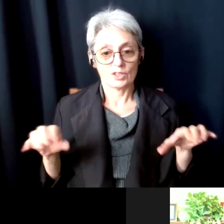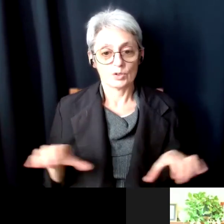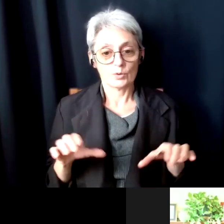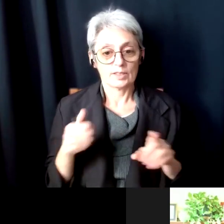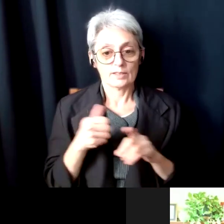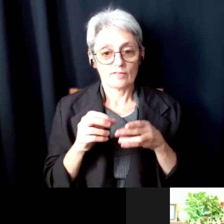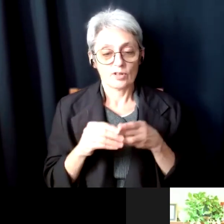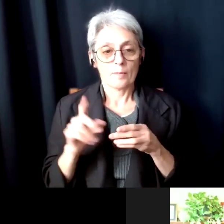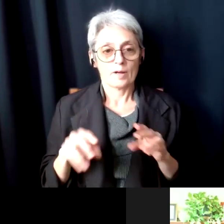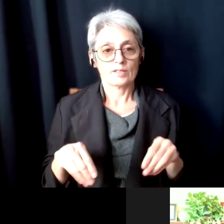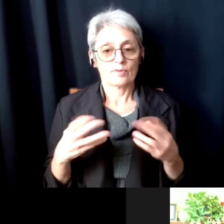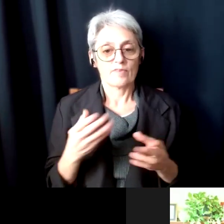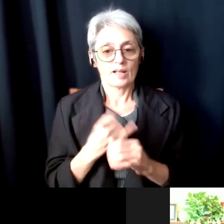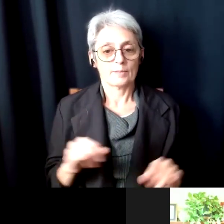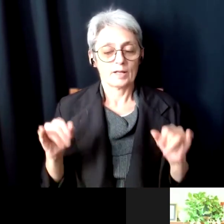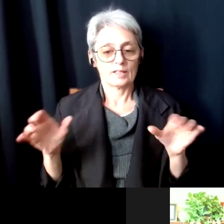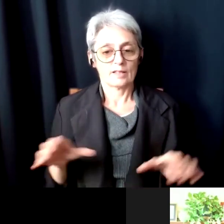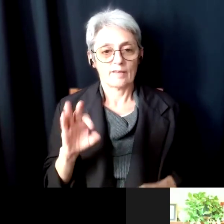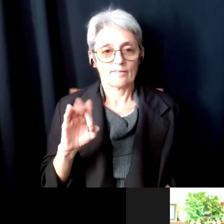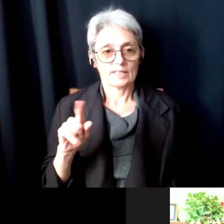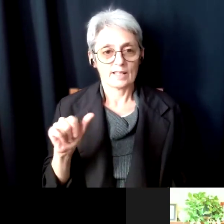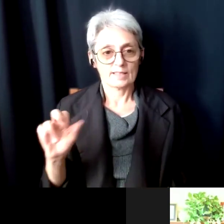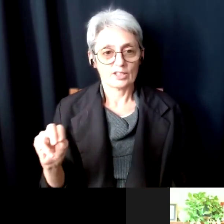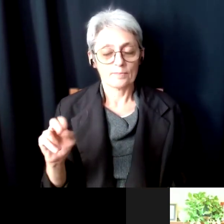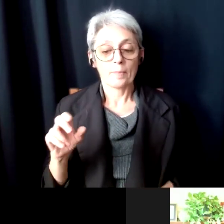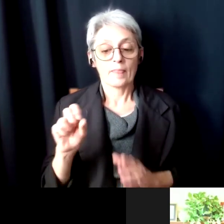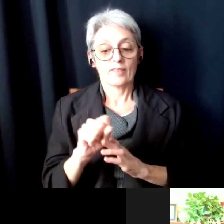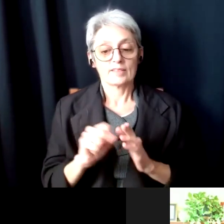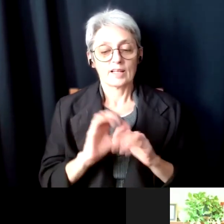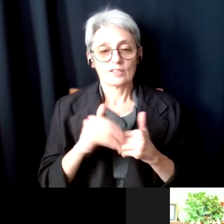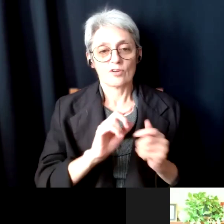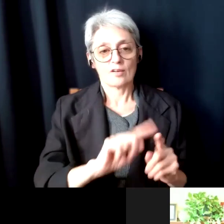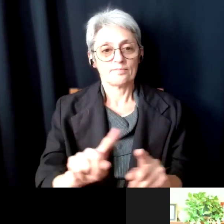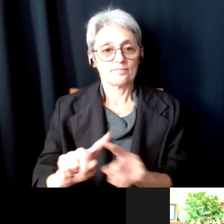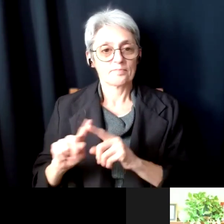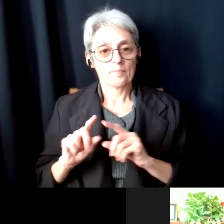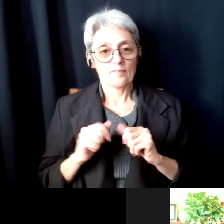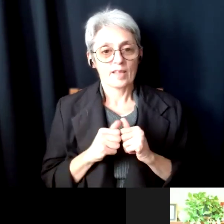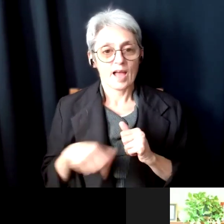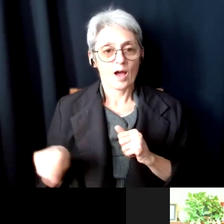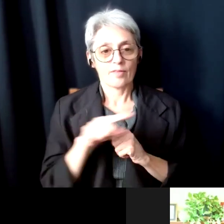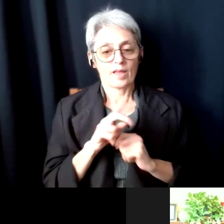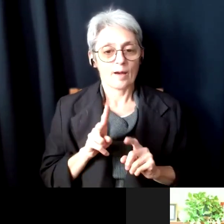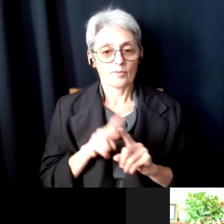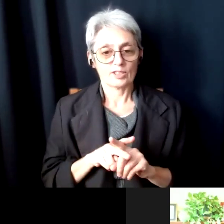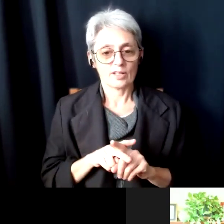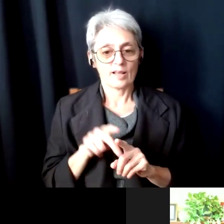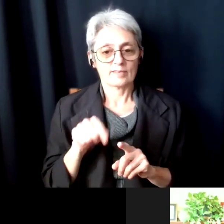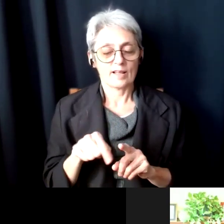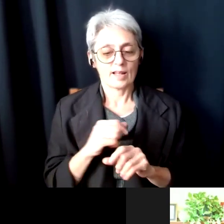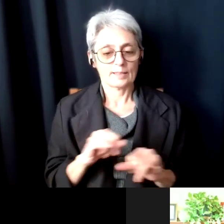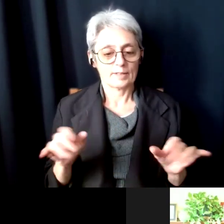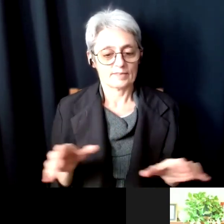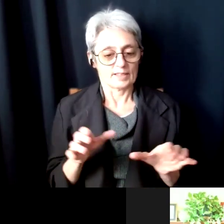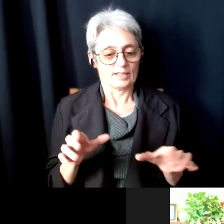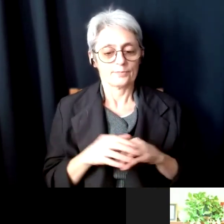independent facilitation. And states vary in terms of how they operationalize independent facilitation. It could